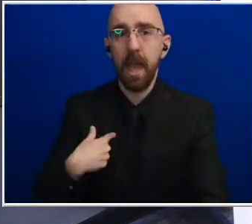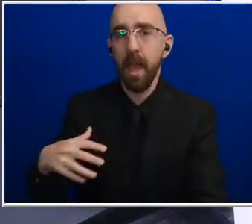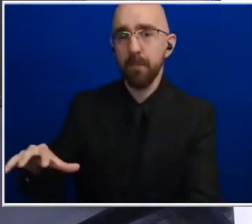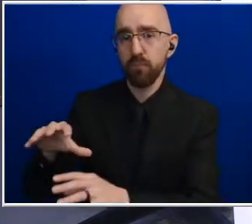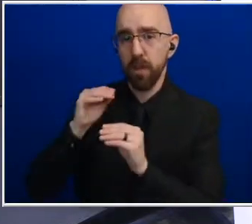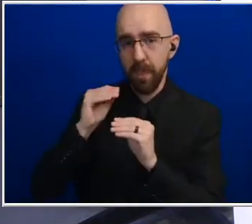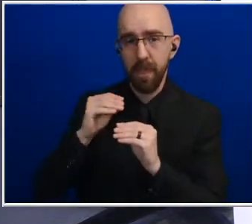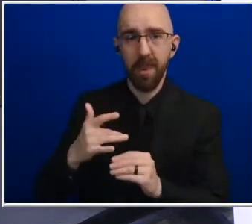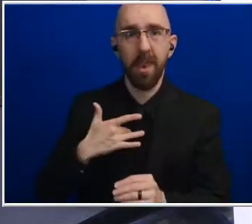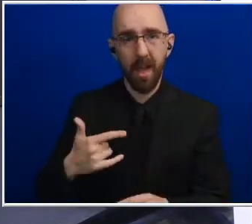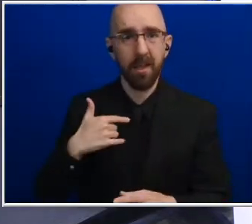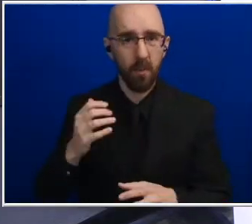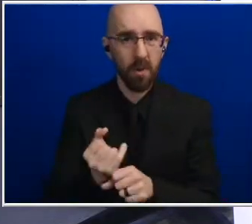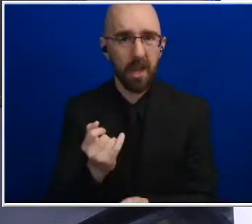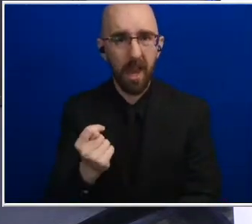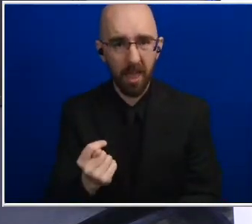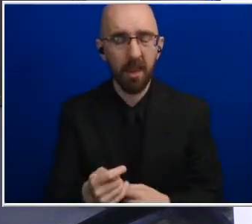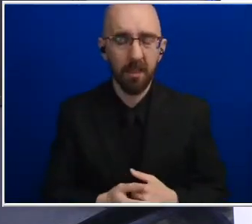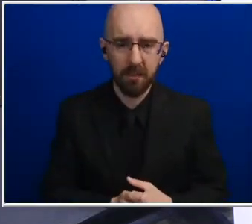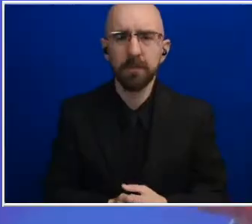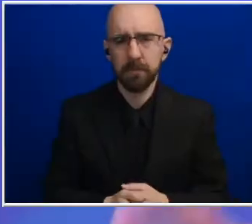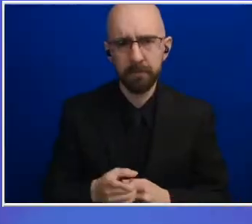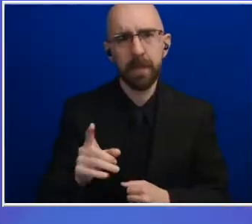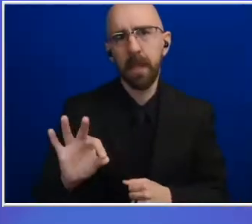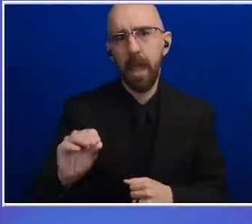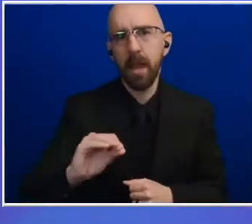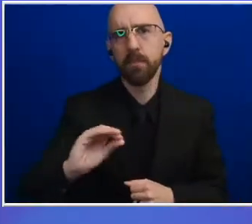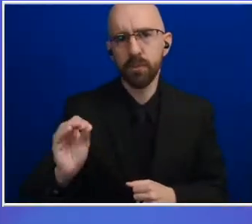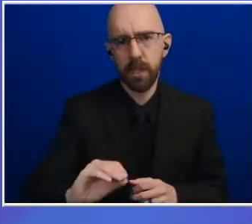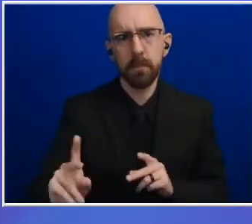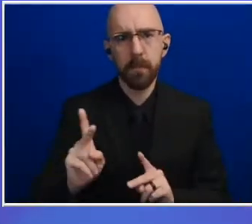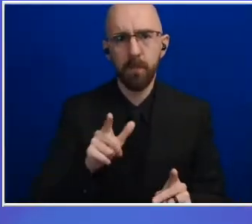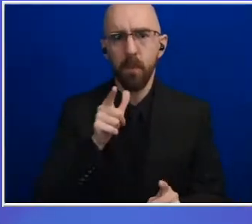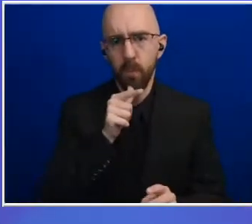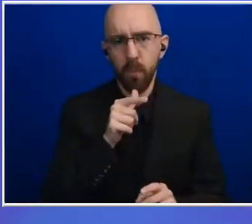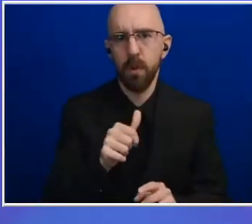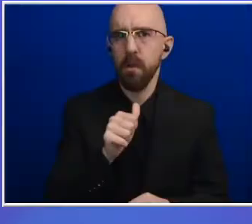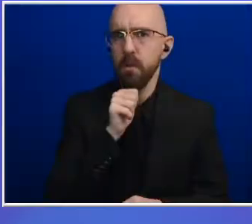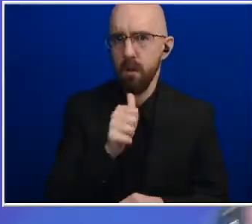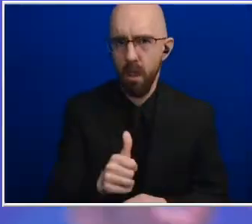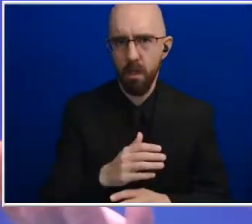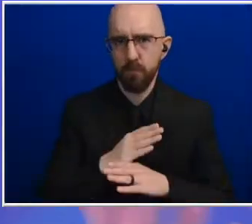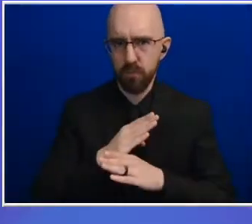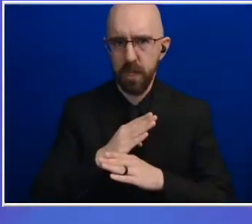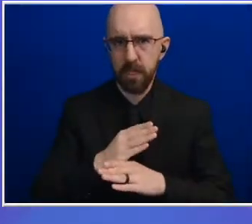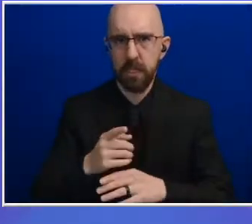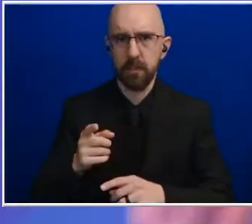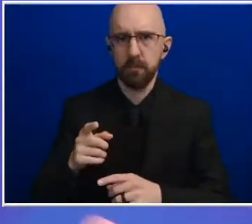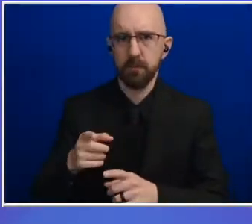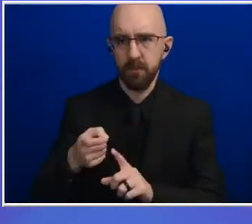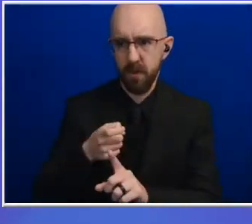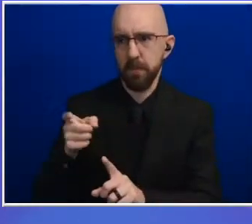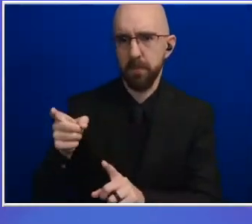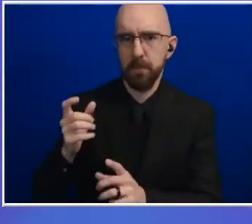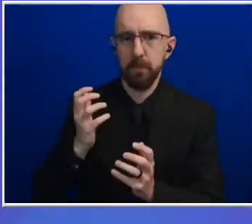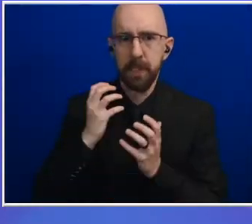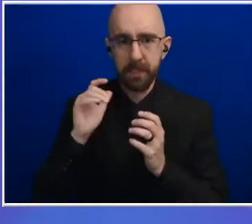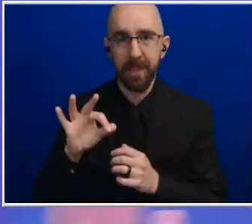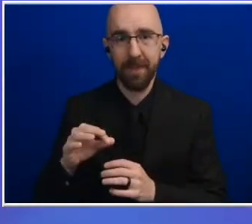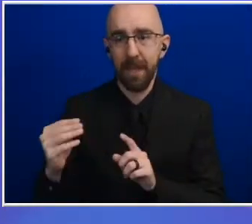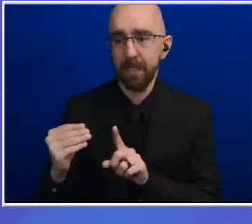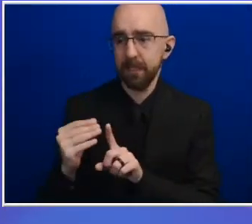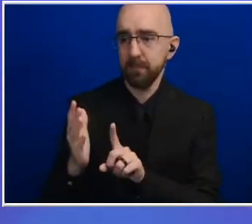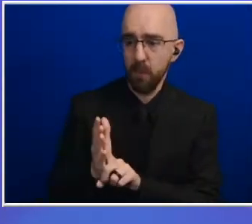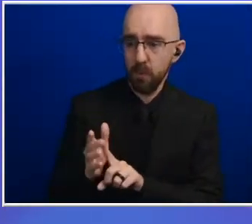it. Yeah. You know, 90% of people who are not protected against measles vaccine, if they are exposed to somebody with measles, they